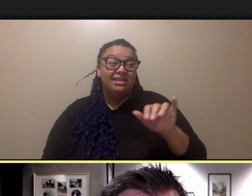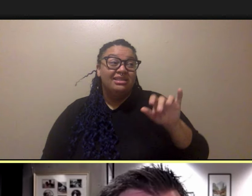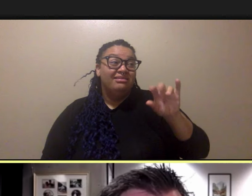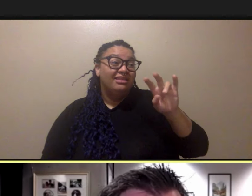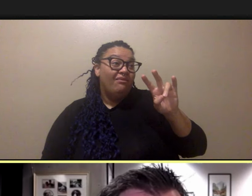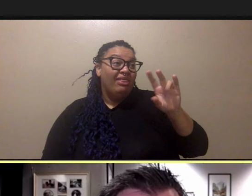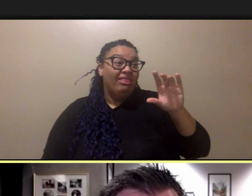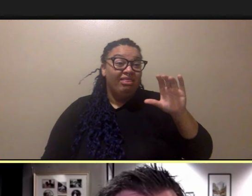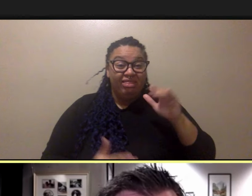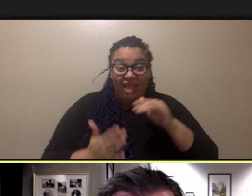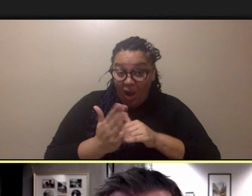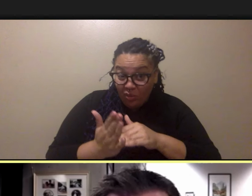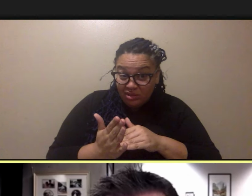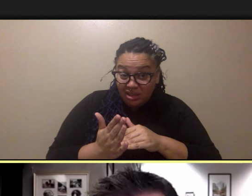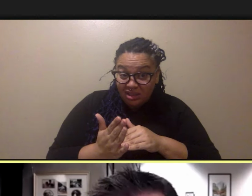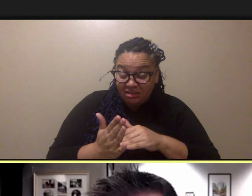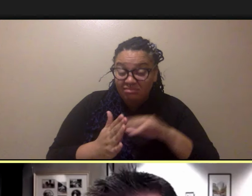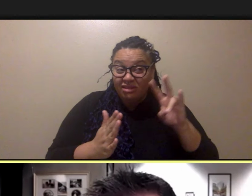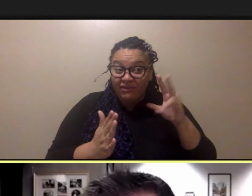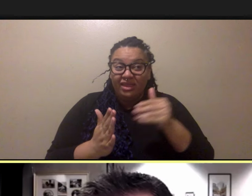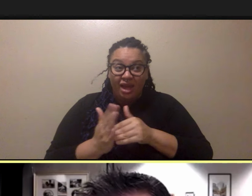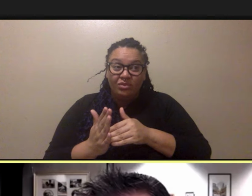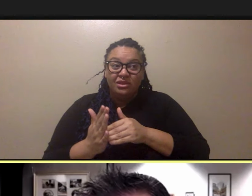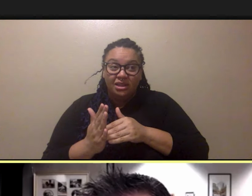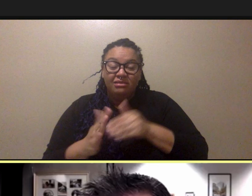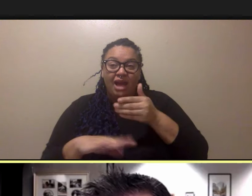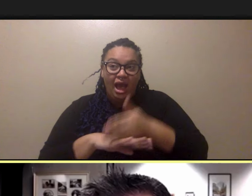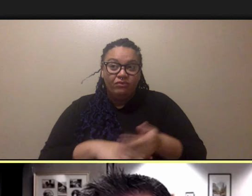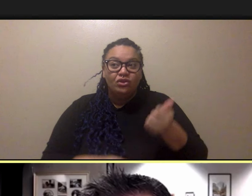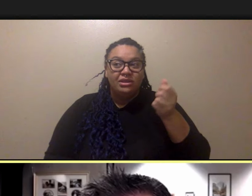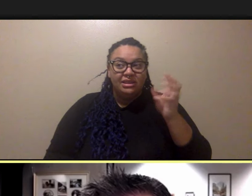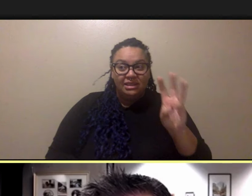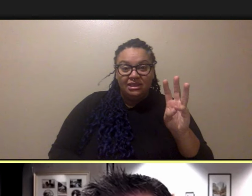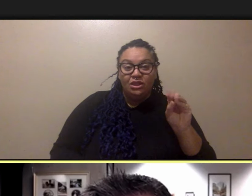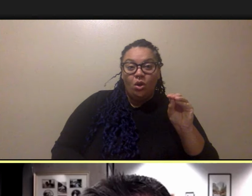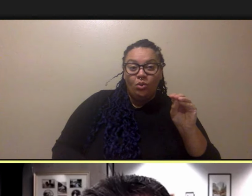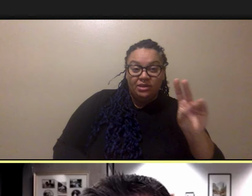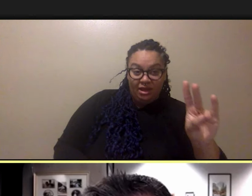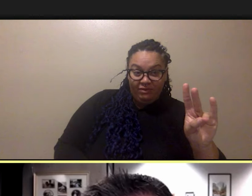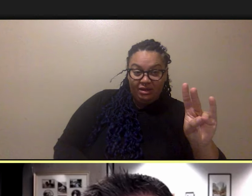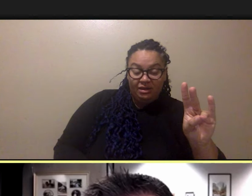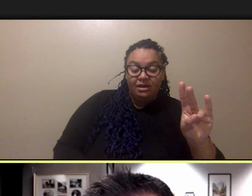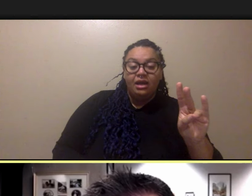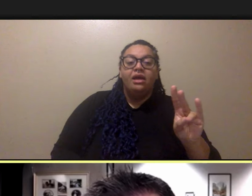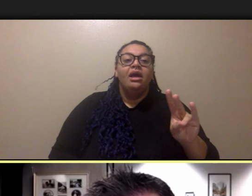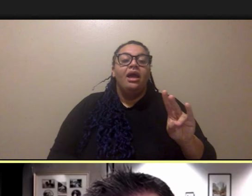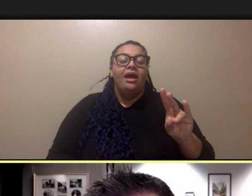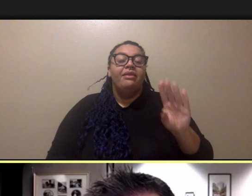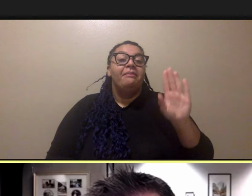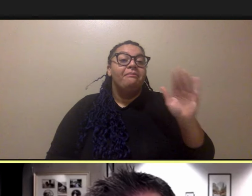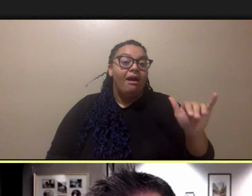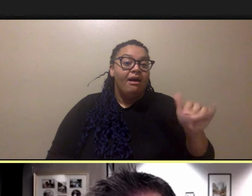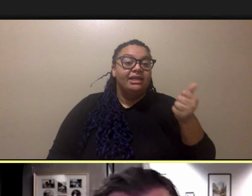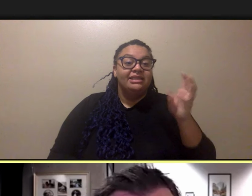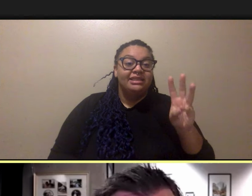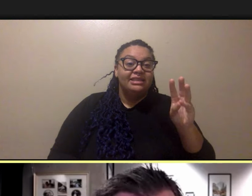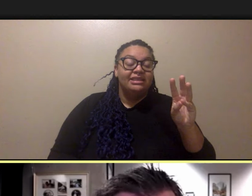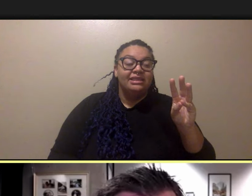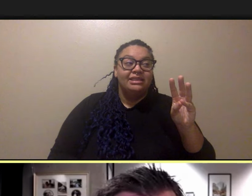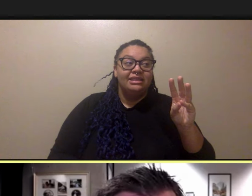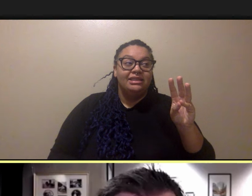first 20 or so years of settlement after 1607. And by the 1620s, only about